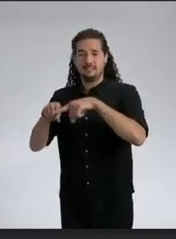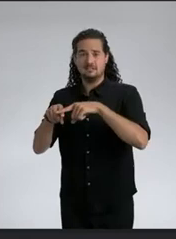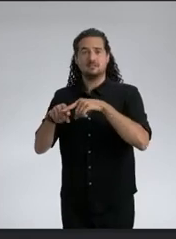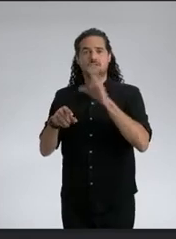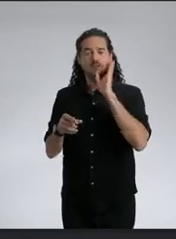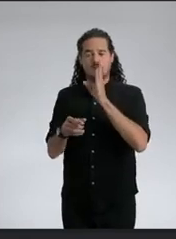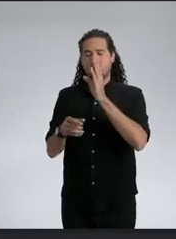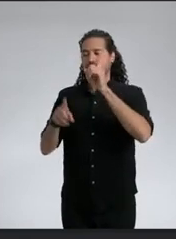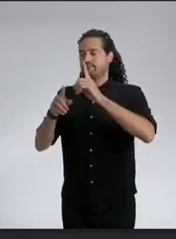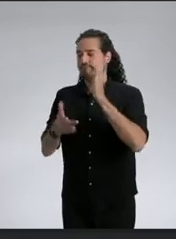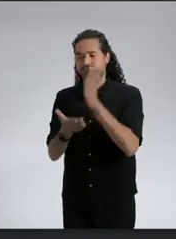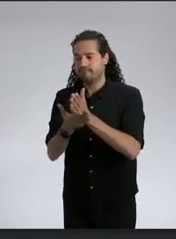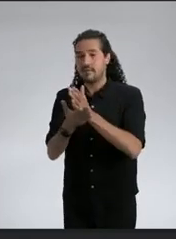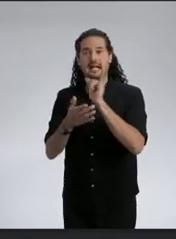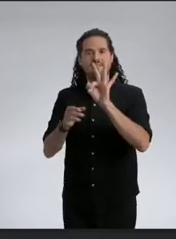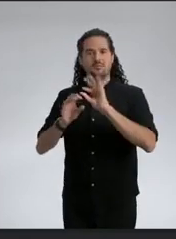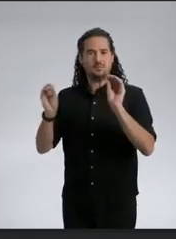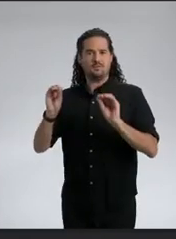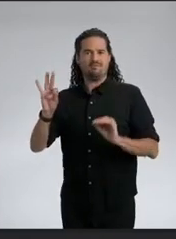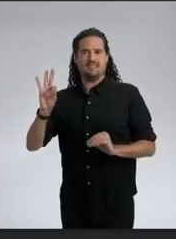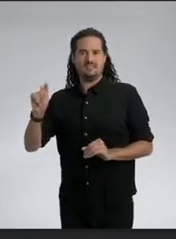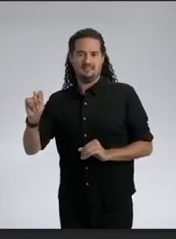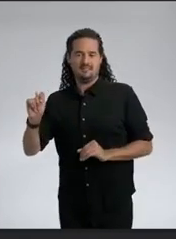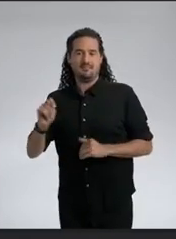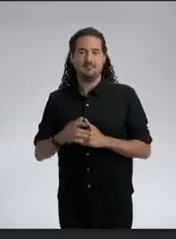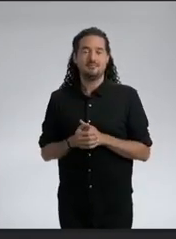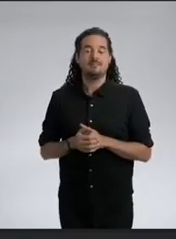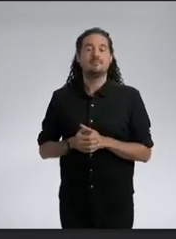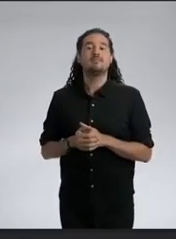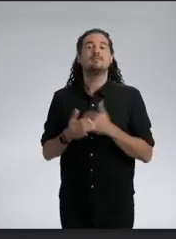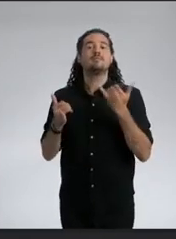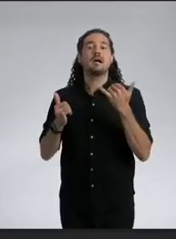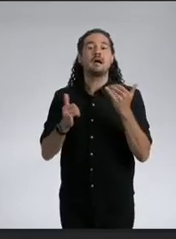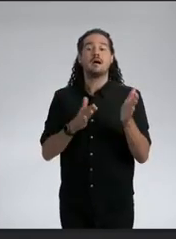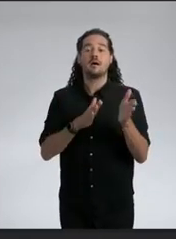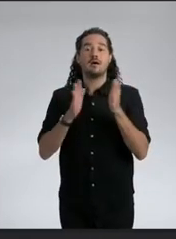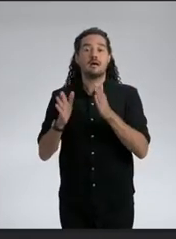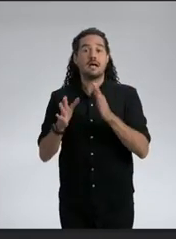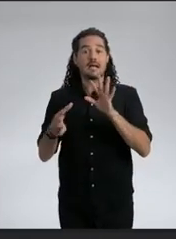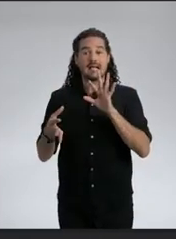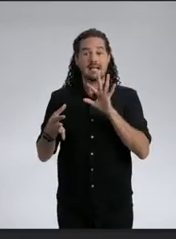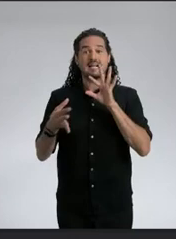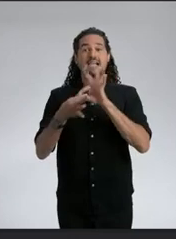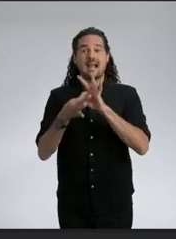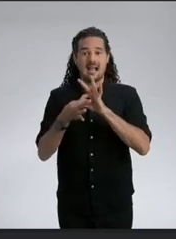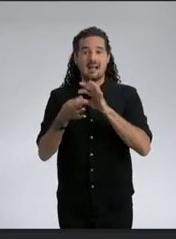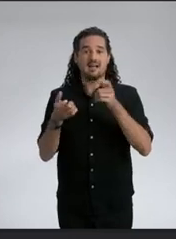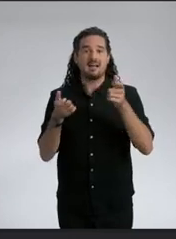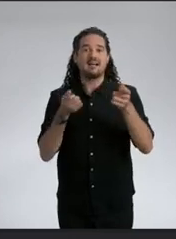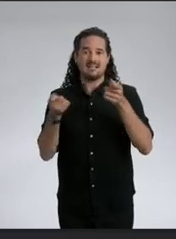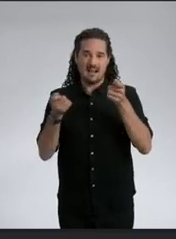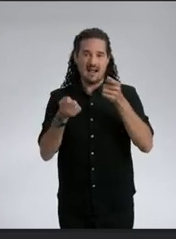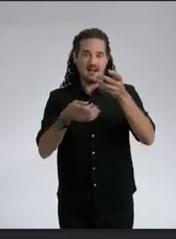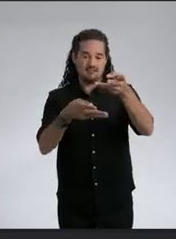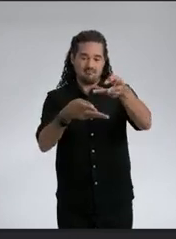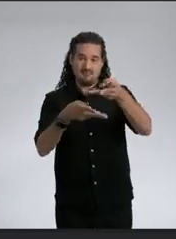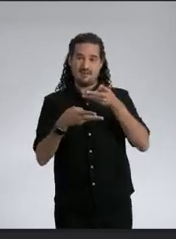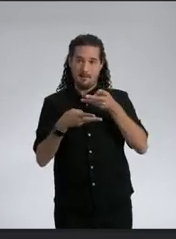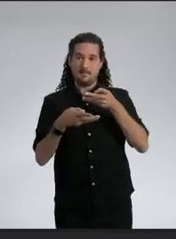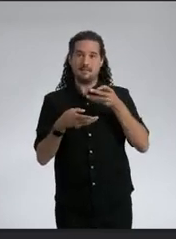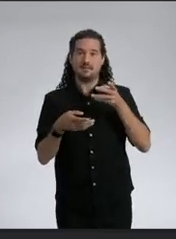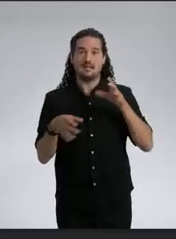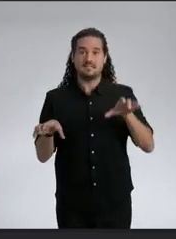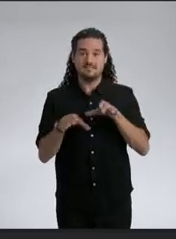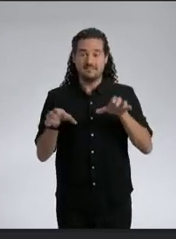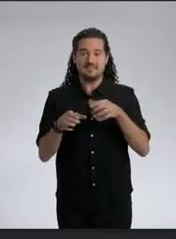not on a FaceTime call. Now, let's turn our attention to handling incoming activities. The initiator joins the session just like the other participants,